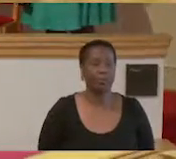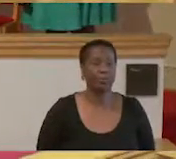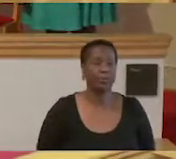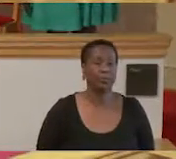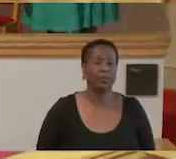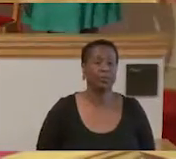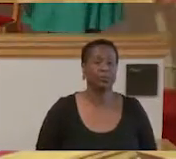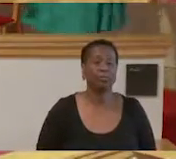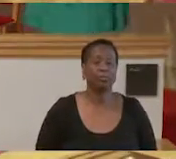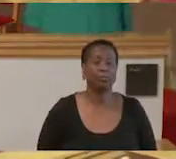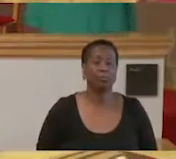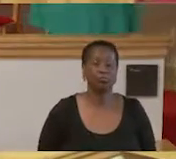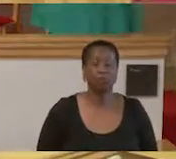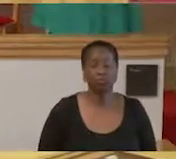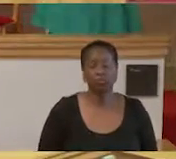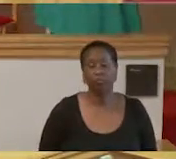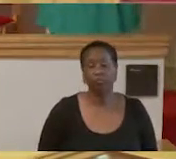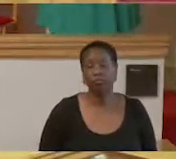Hallelujah. Yeah.